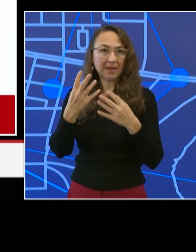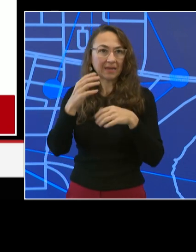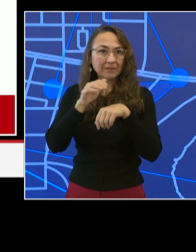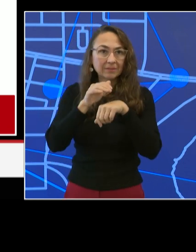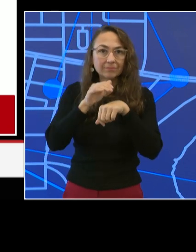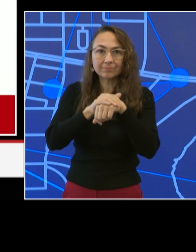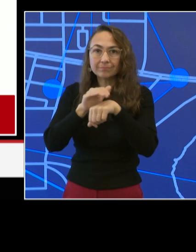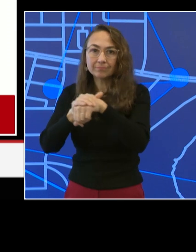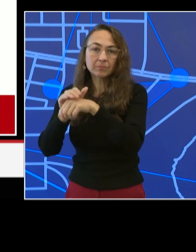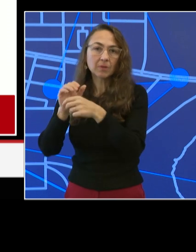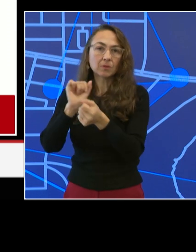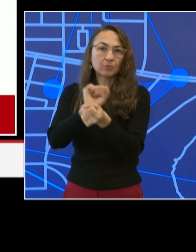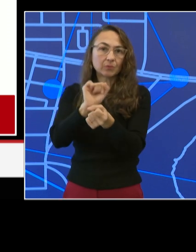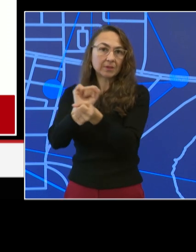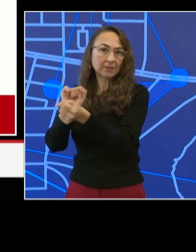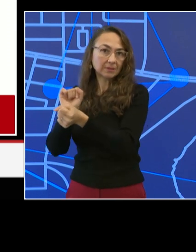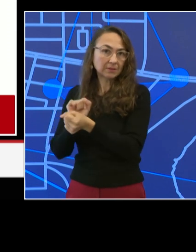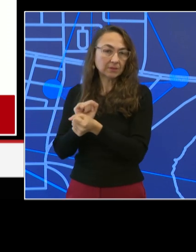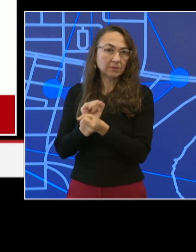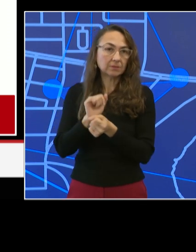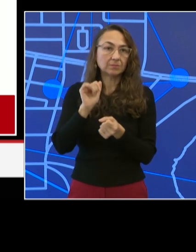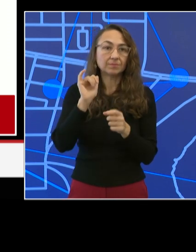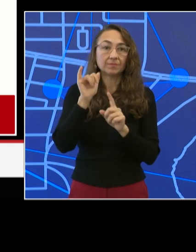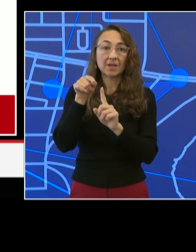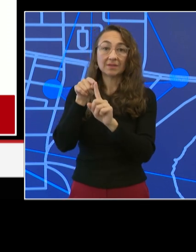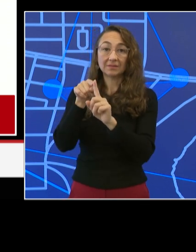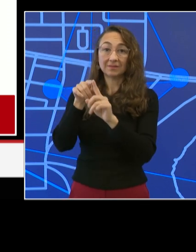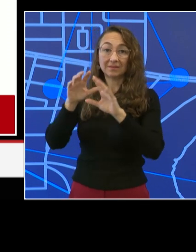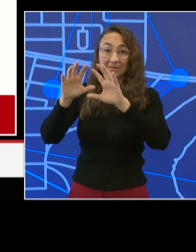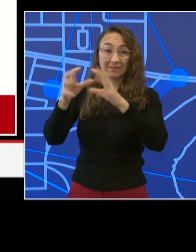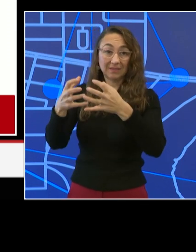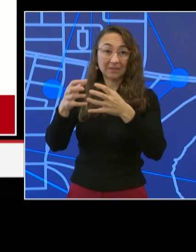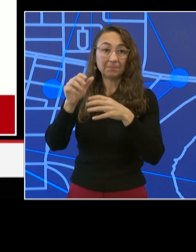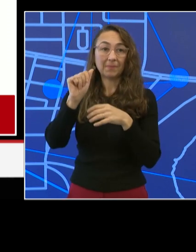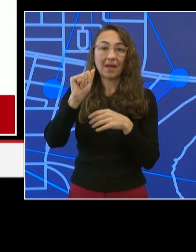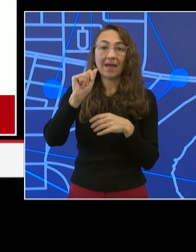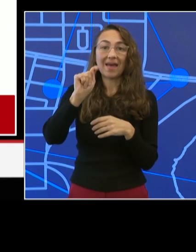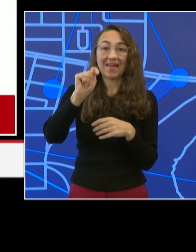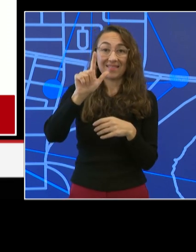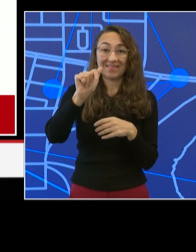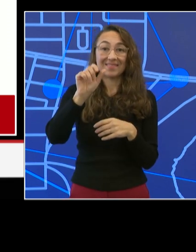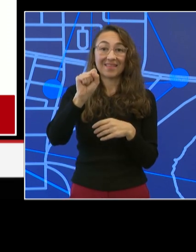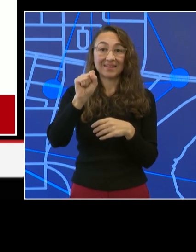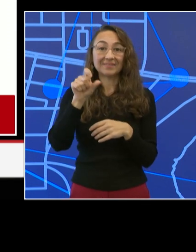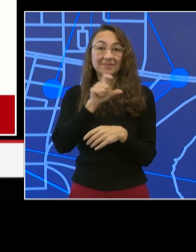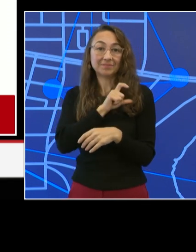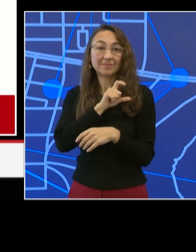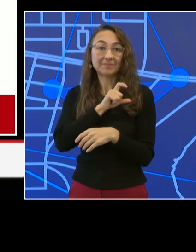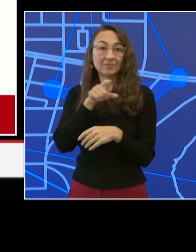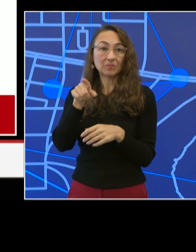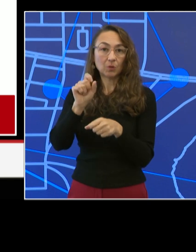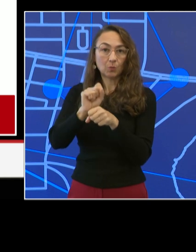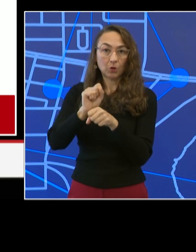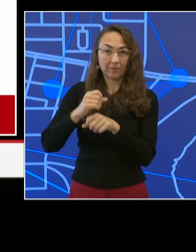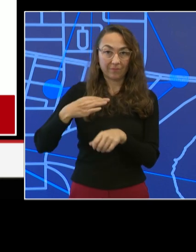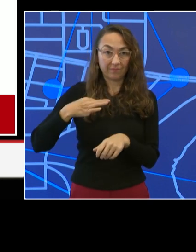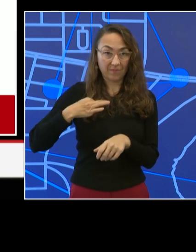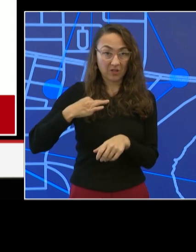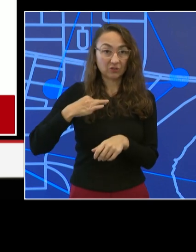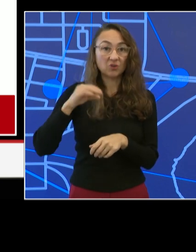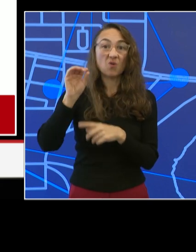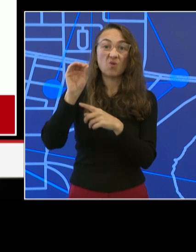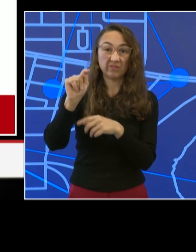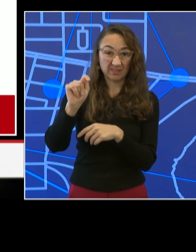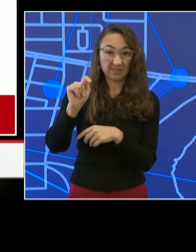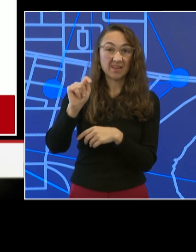about the work of these officers. Most of these members who work Operation Atlas shifts are doing so voluntarily on overtime. These officers